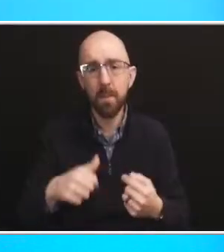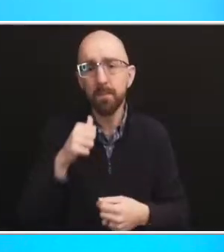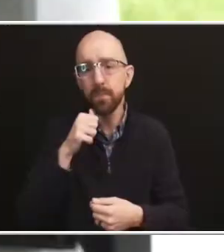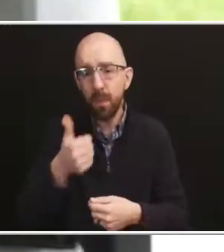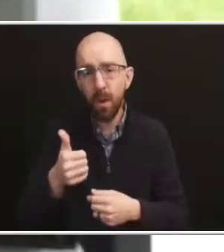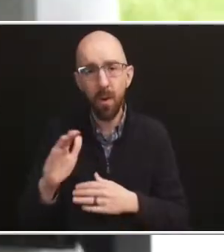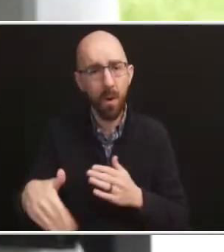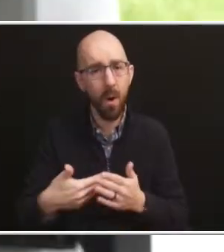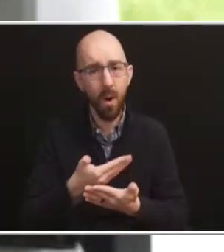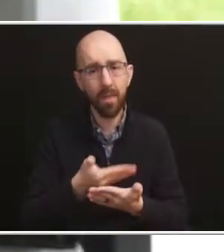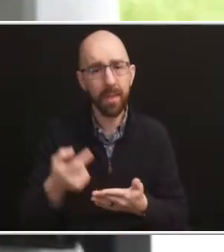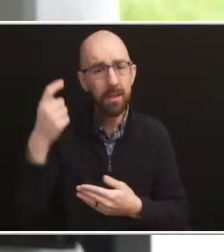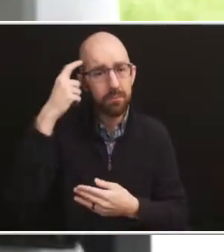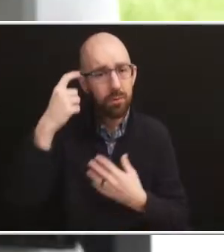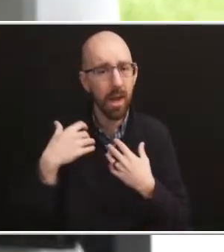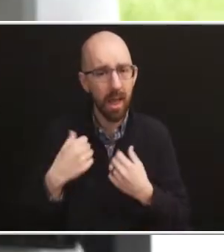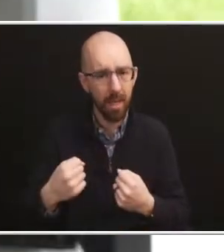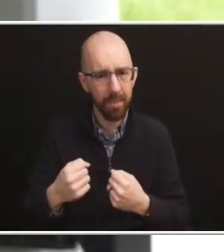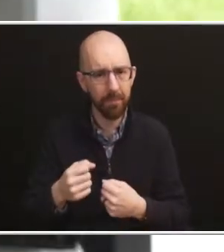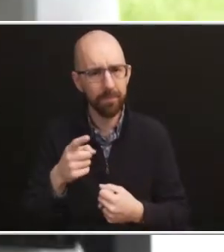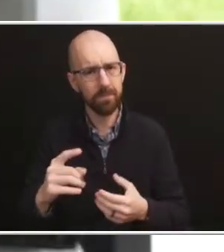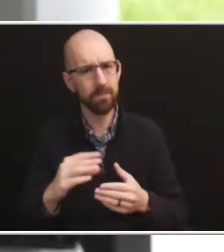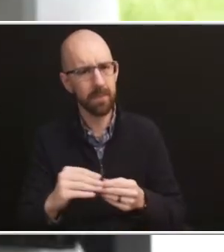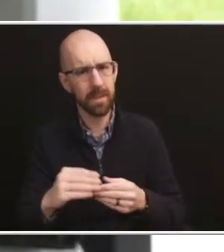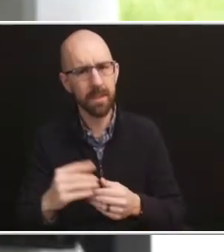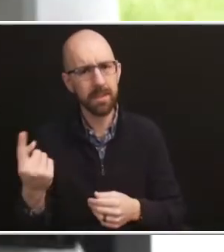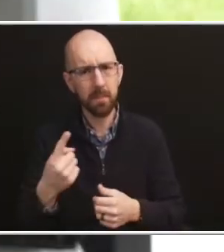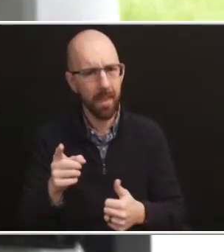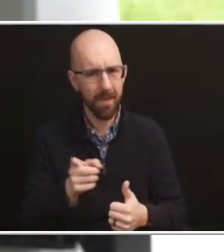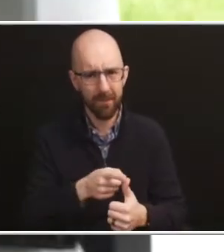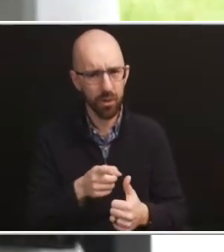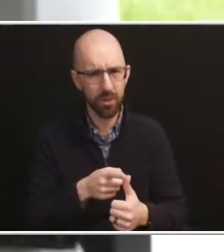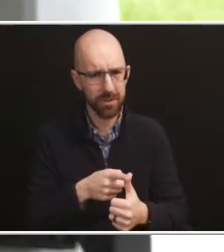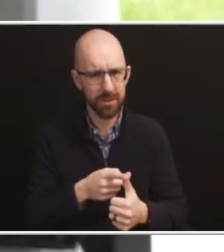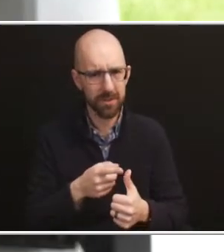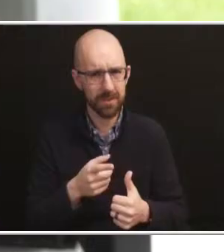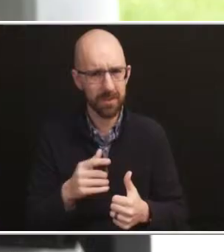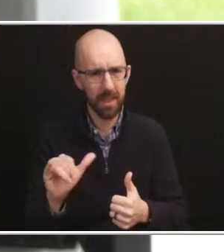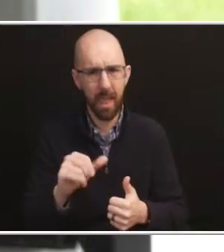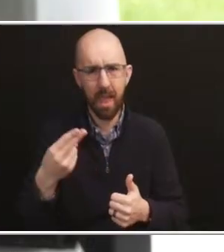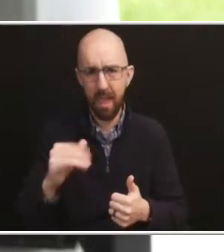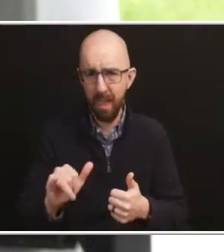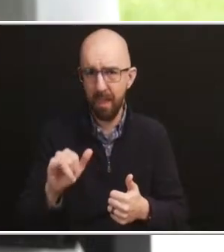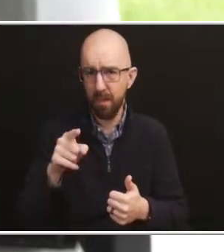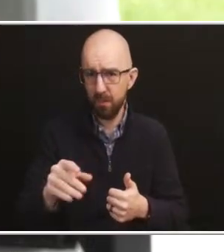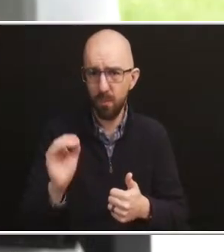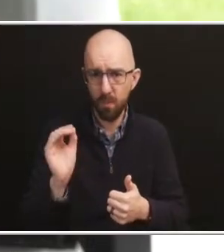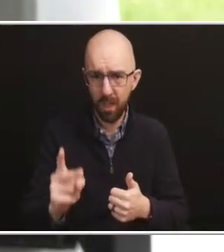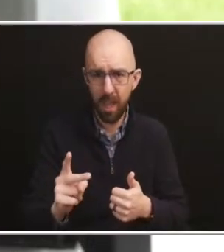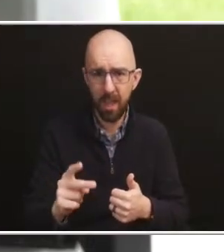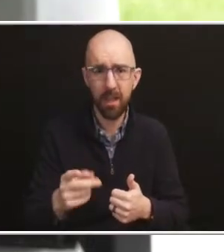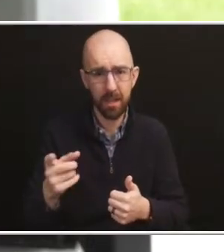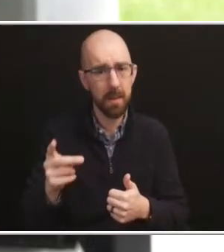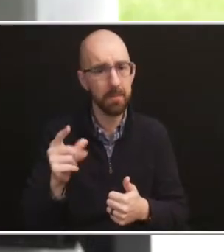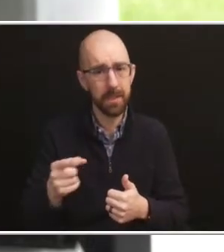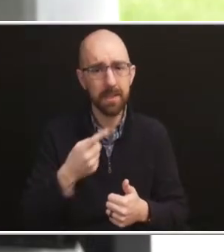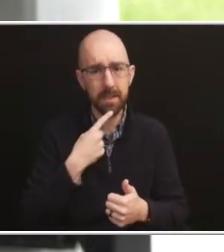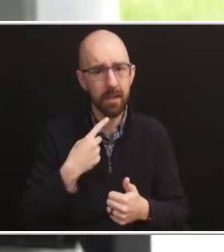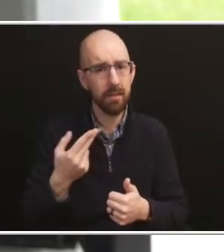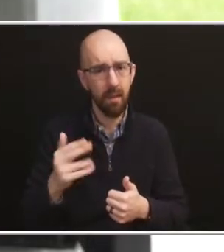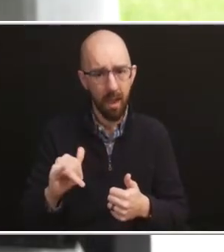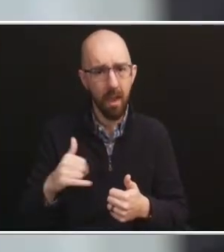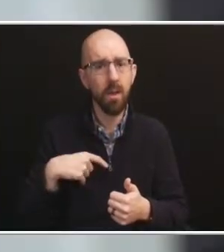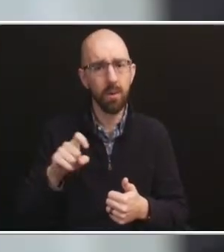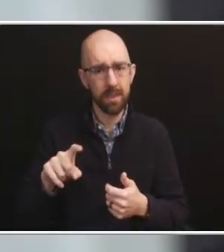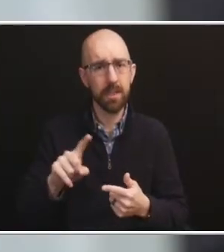Brain Health. He said something to me first, like, hey, are you okay? And then immediately said, hey, we need to get him